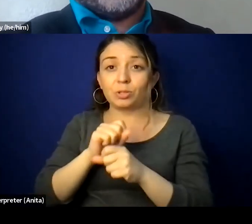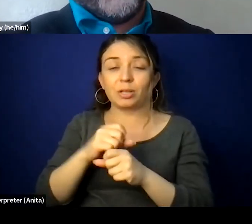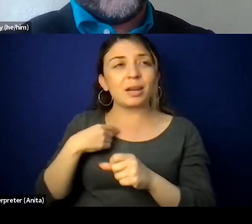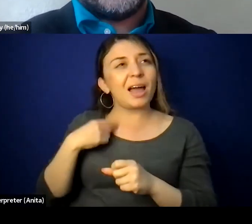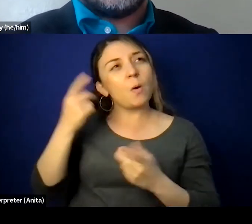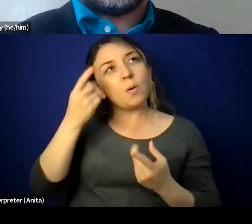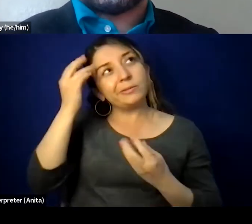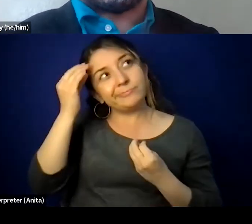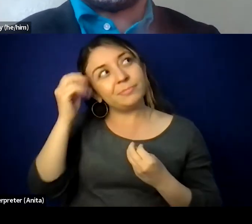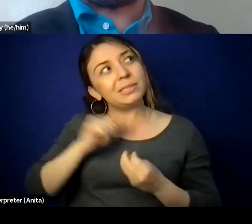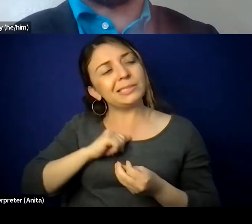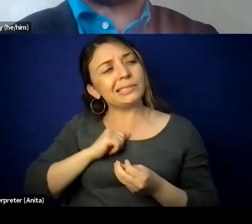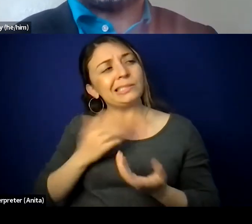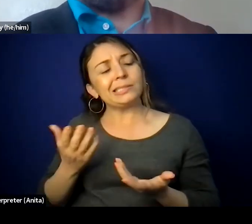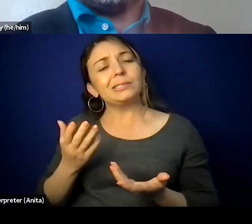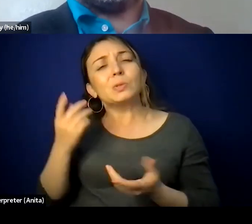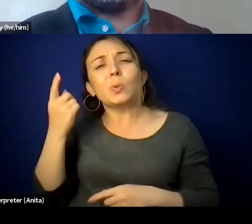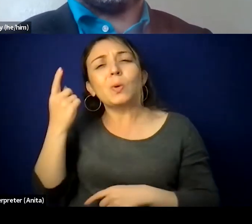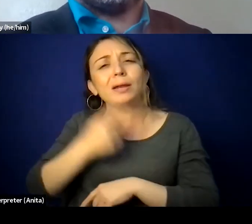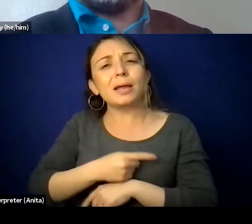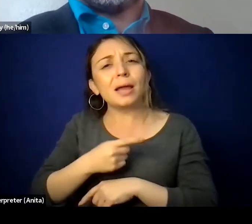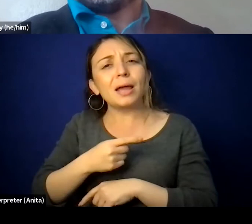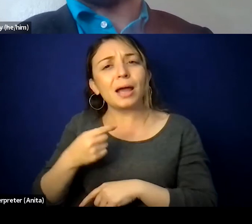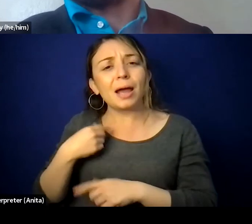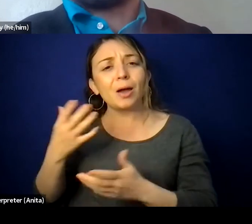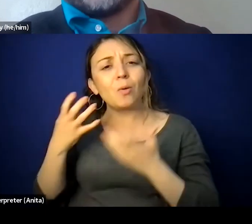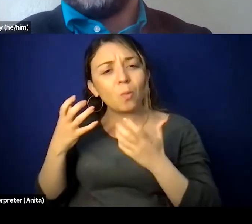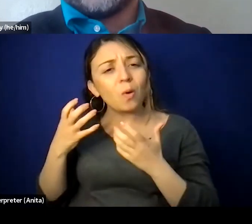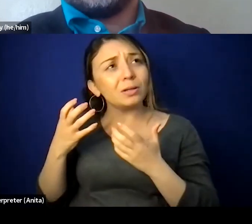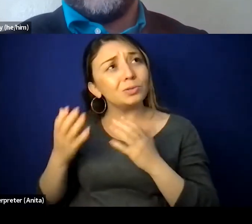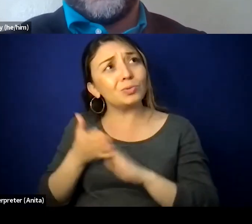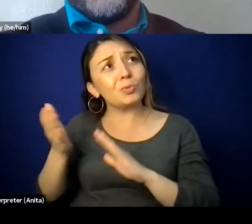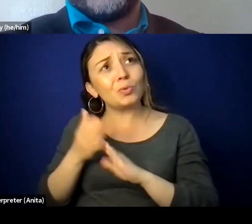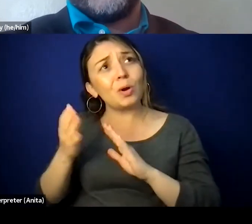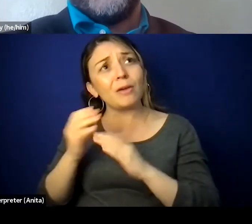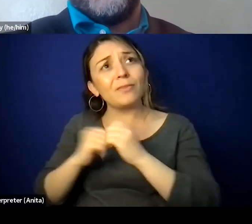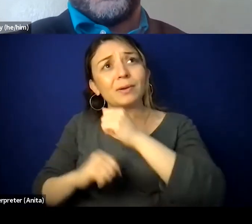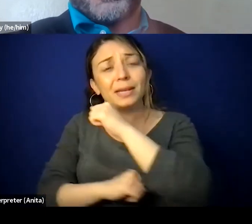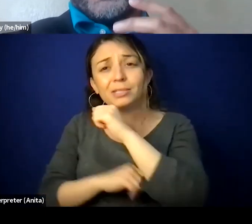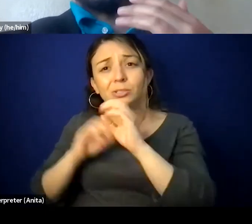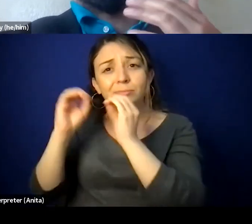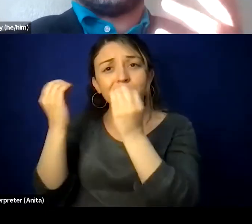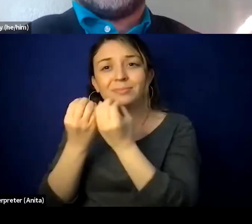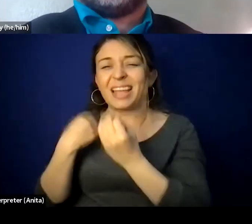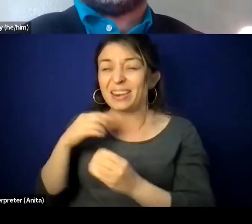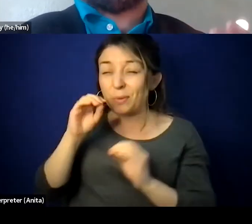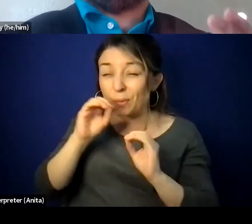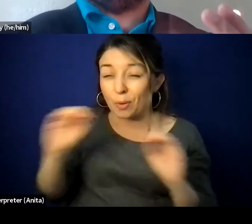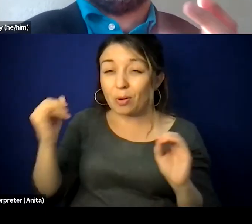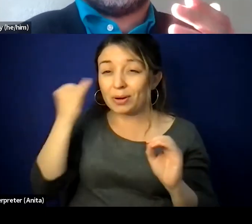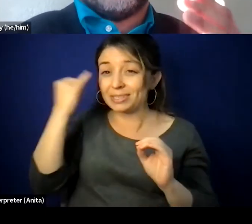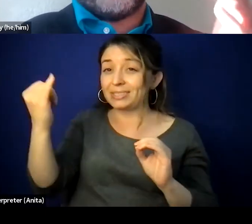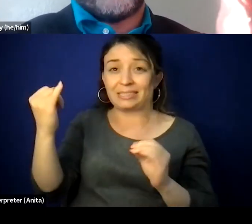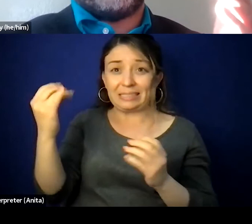to myself, one day I'd like to run a foundation. I had no clue how to do that. Like, I had the desire,